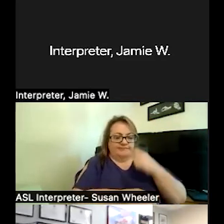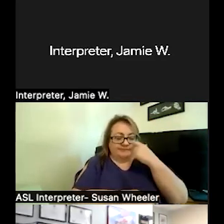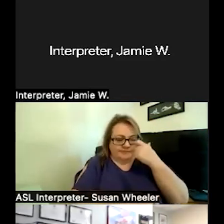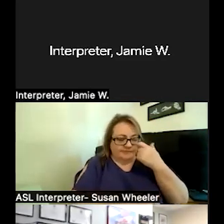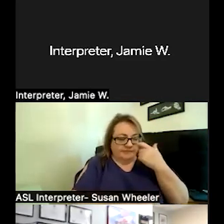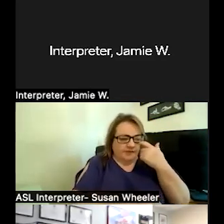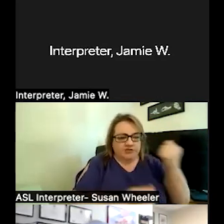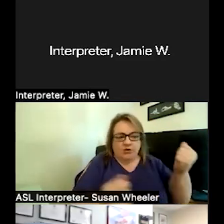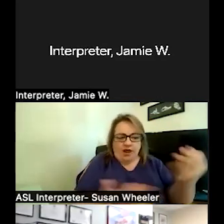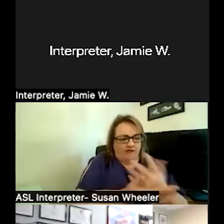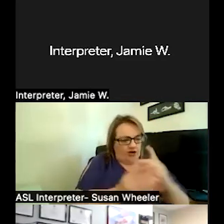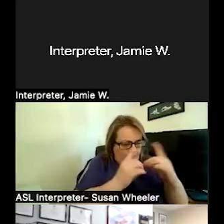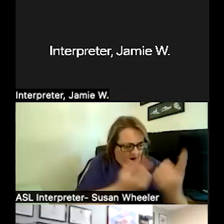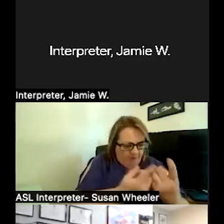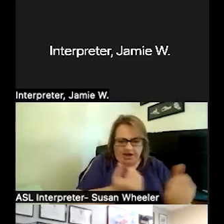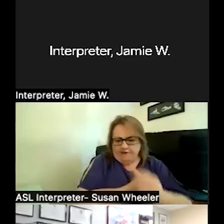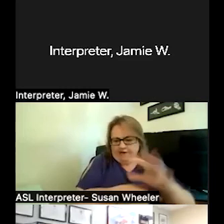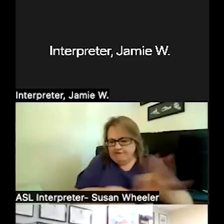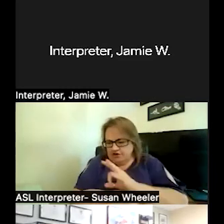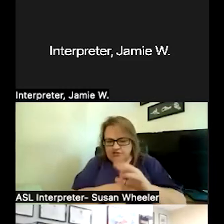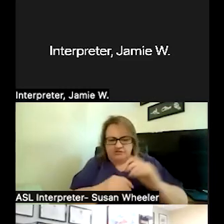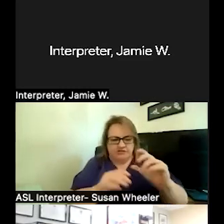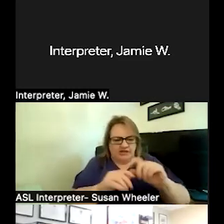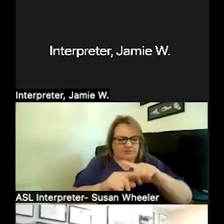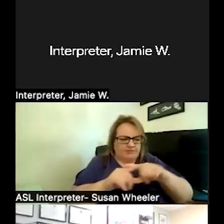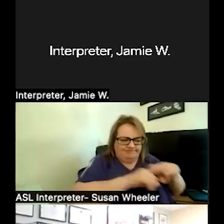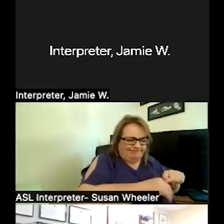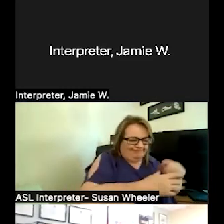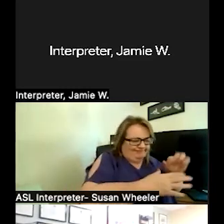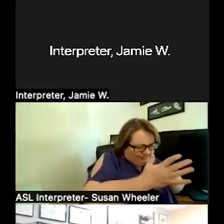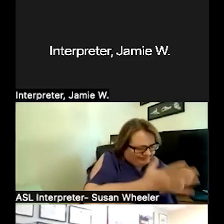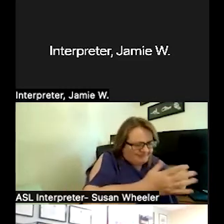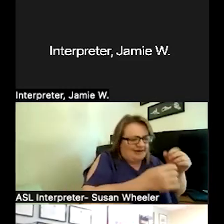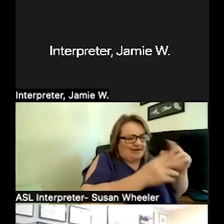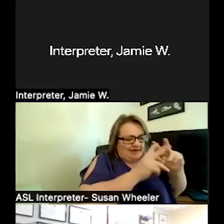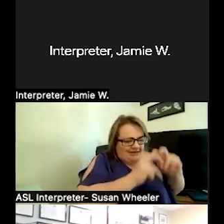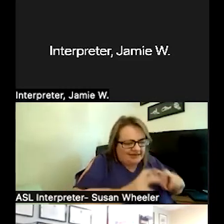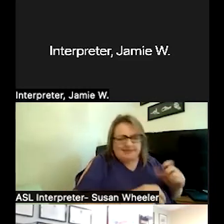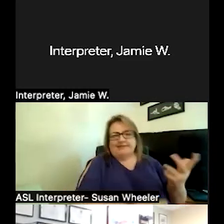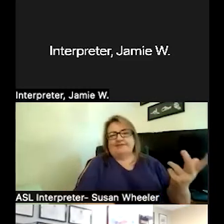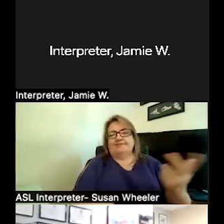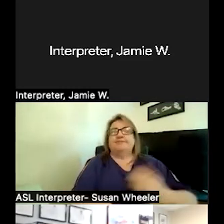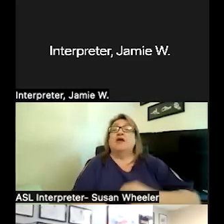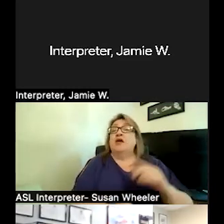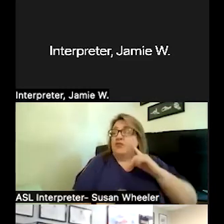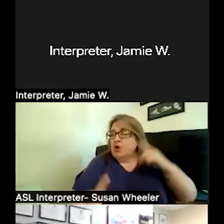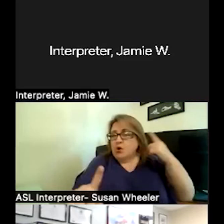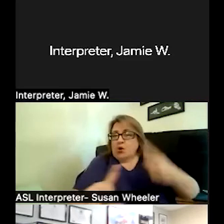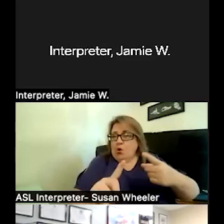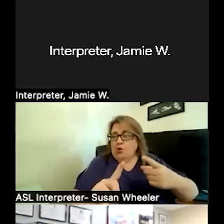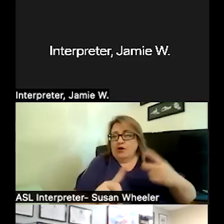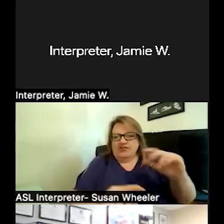virtually every department, every function. And the whole goal of a risk assessment on the third bullet